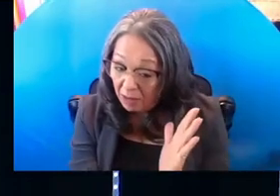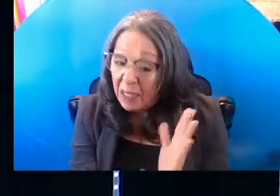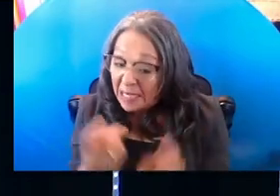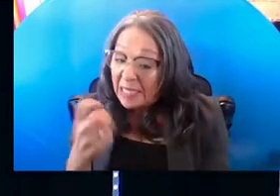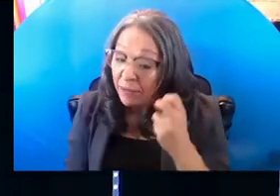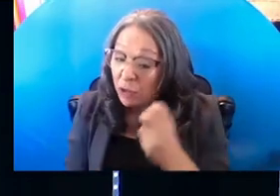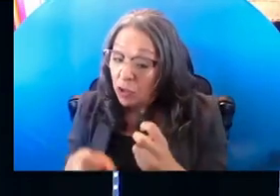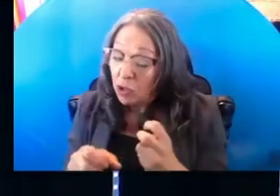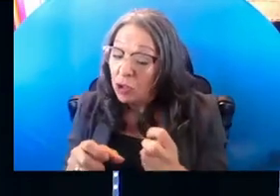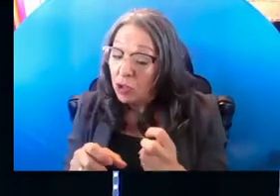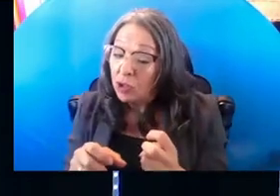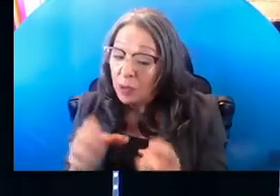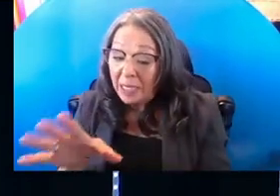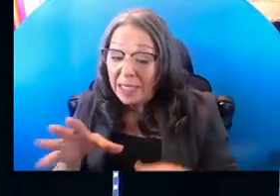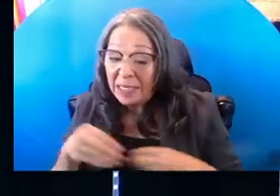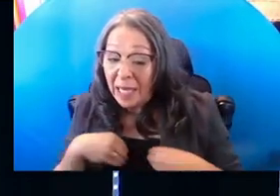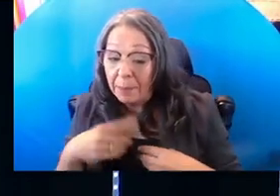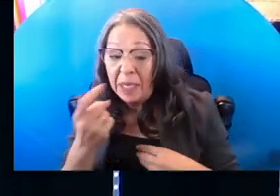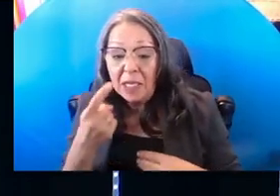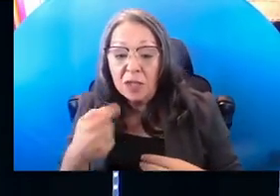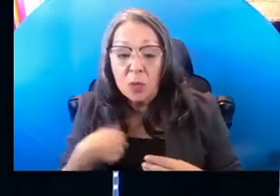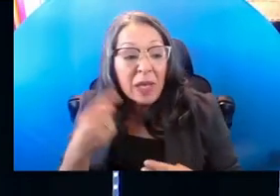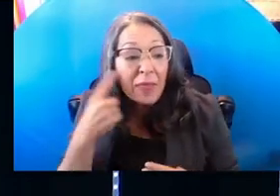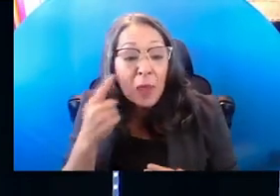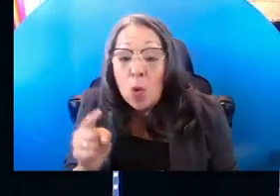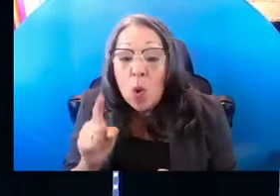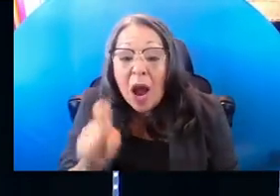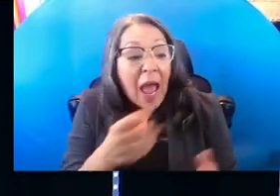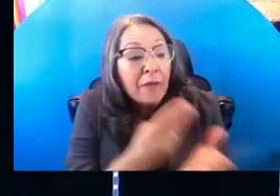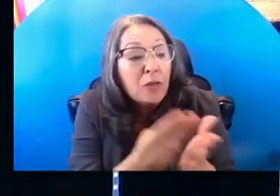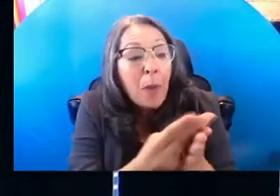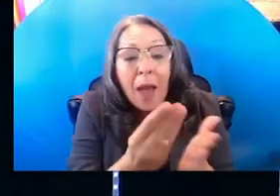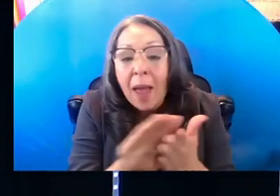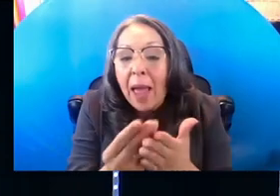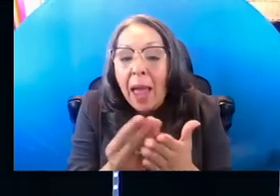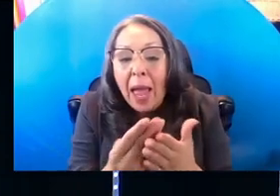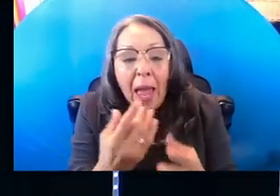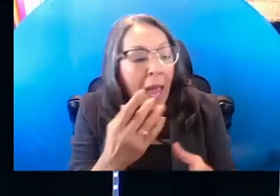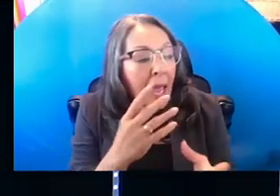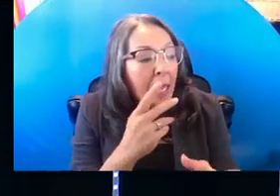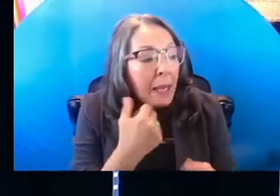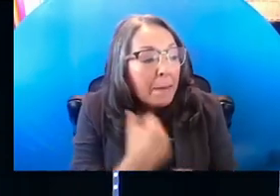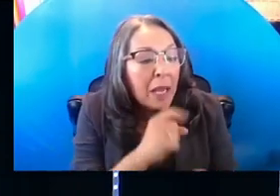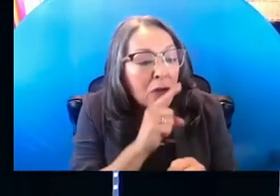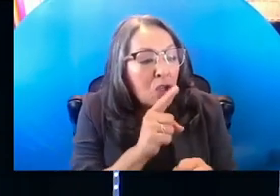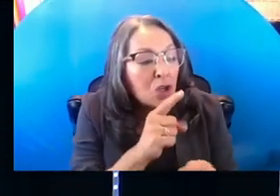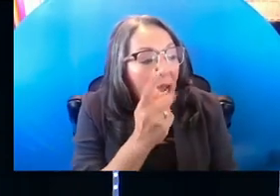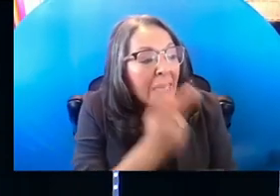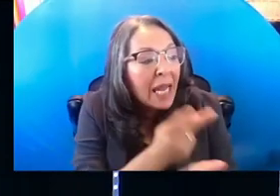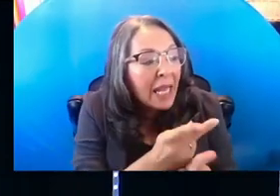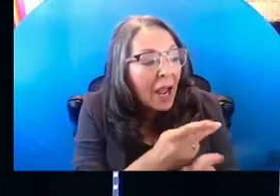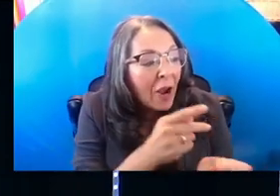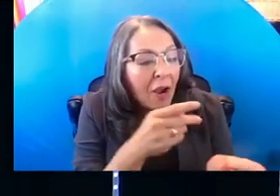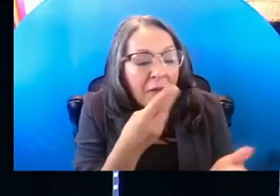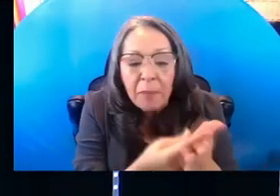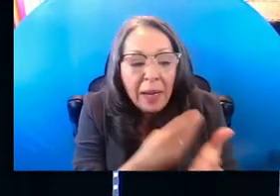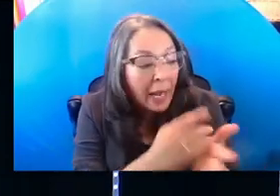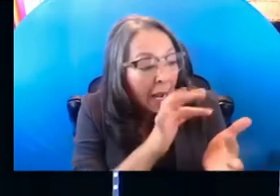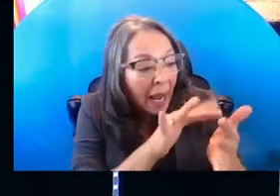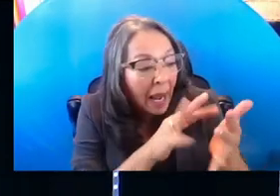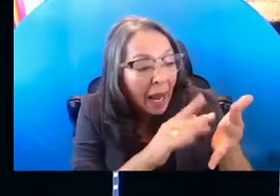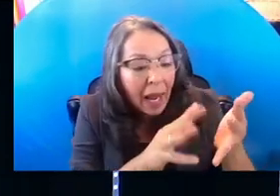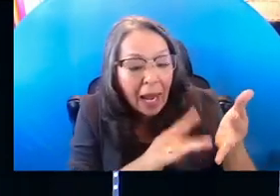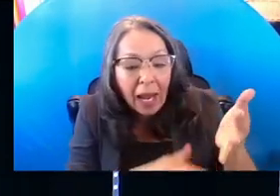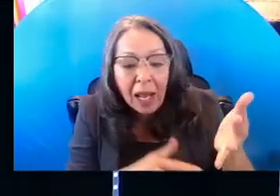stuff here. Come on. We think we've got to get all this other stuff. Like, I gotta make sure this is all taken care of, my finances, my family. Like we gotta